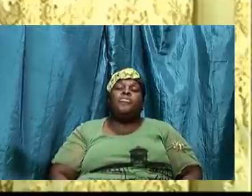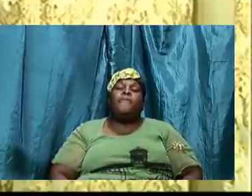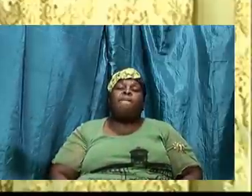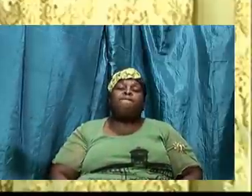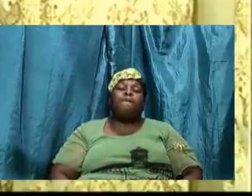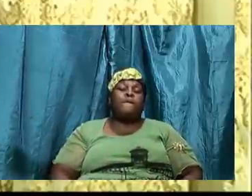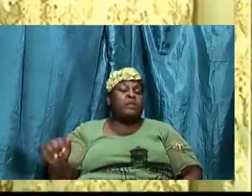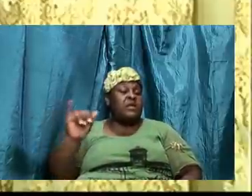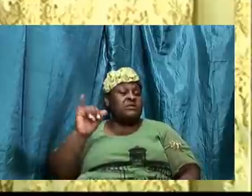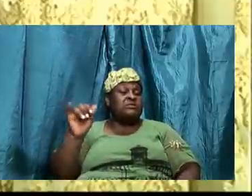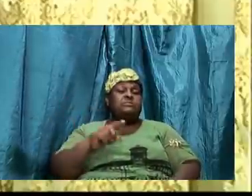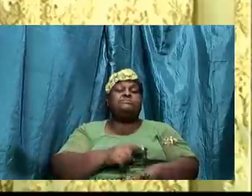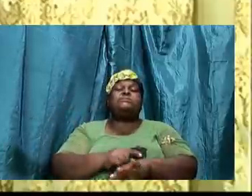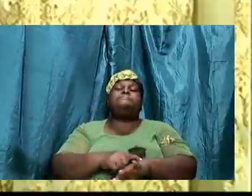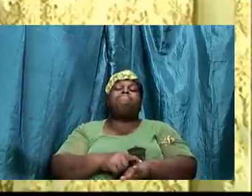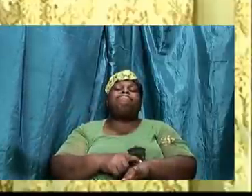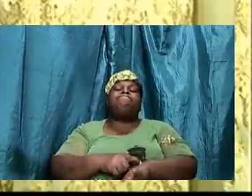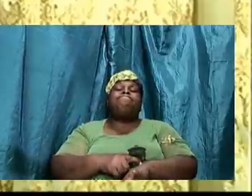And at the same time,